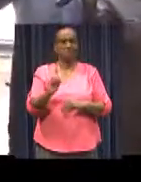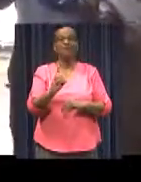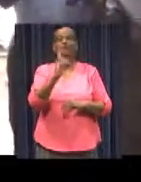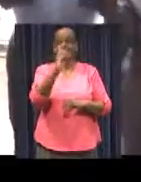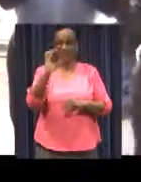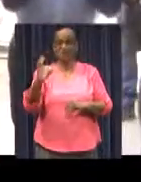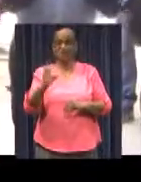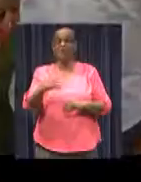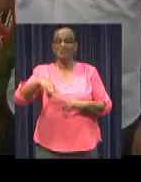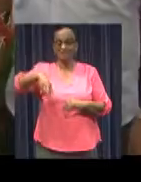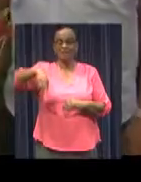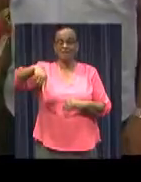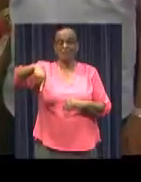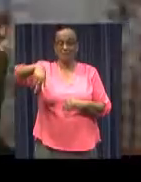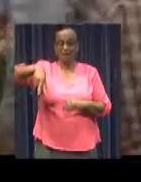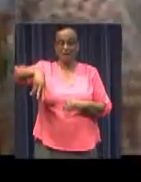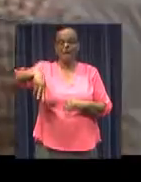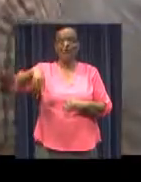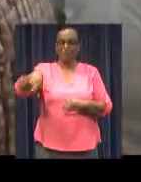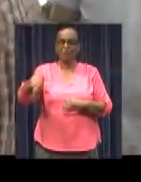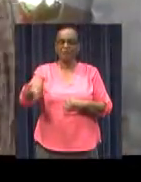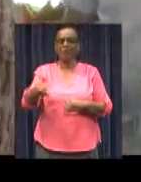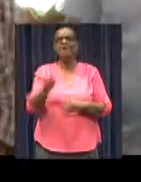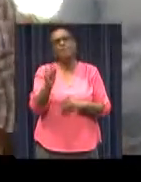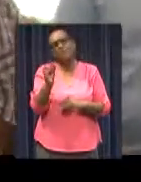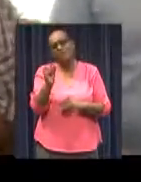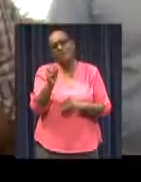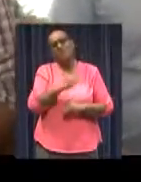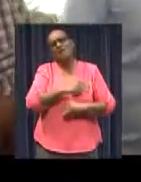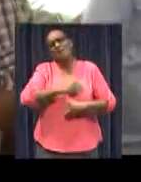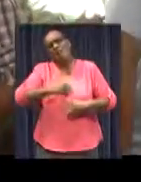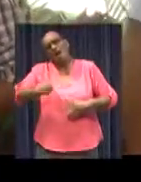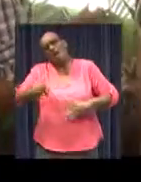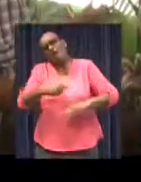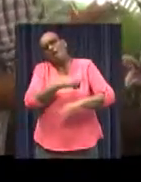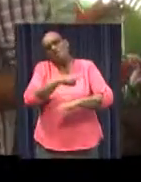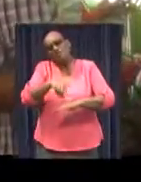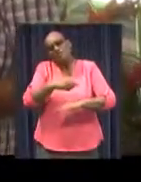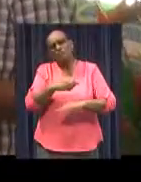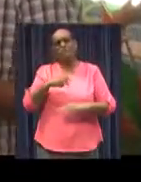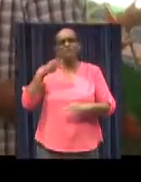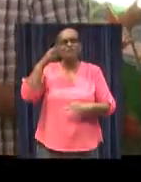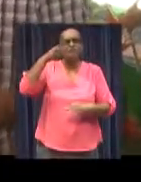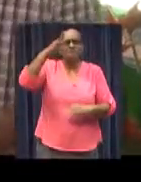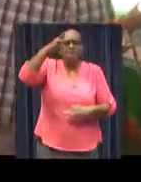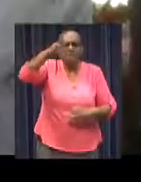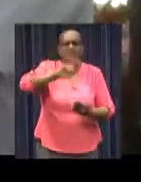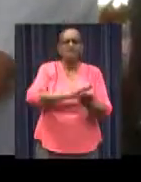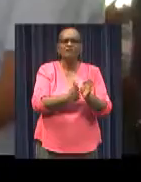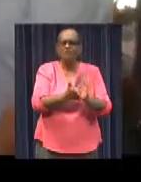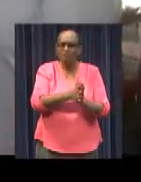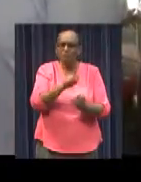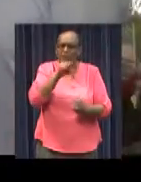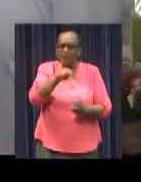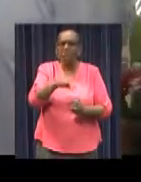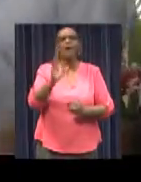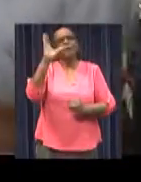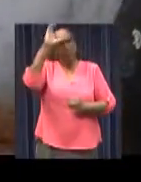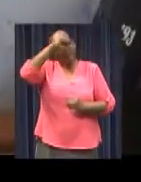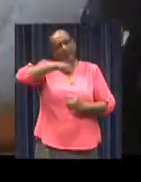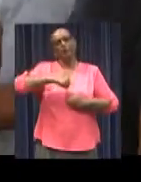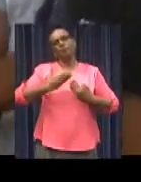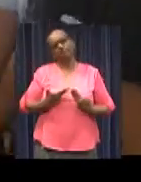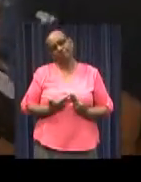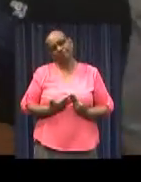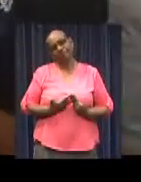for others, not. According to Mike Nurkus, it will take a while for everyone to understand the new vision of